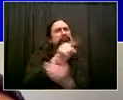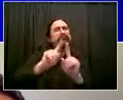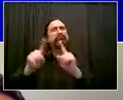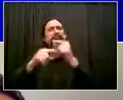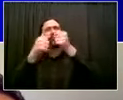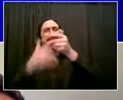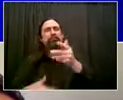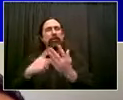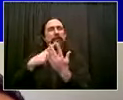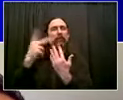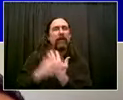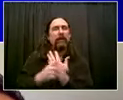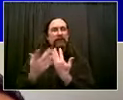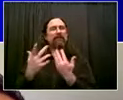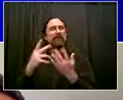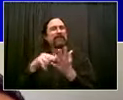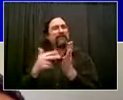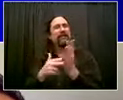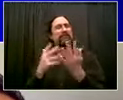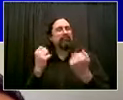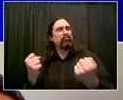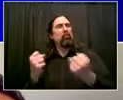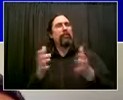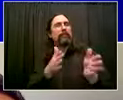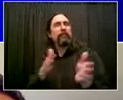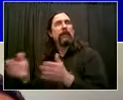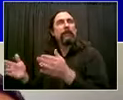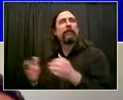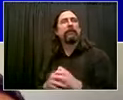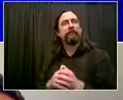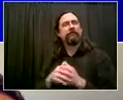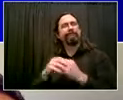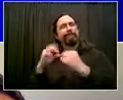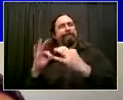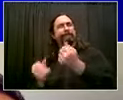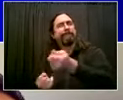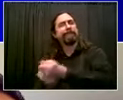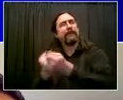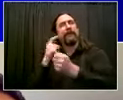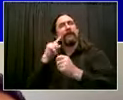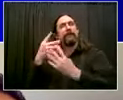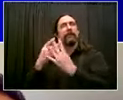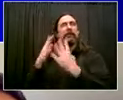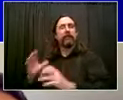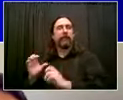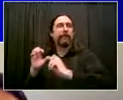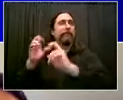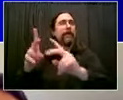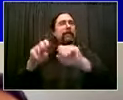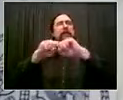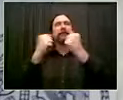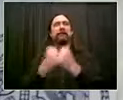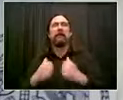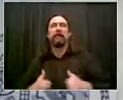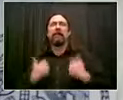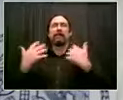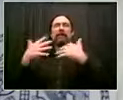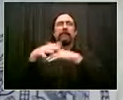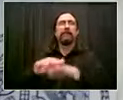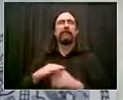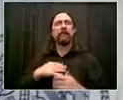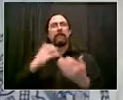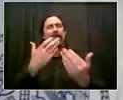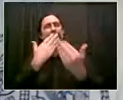your leadership on this, particularly chairing the subcommittee you do. So thank you so much, Assemblymember. Thank you.